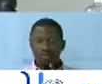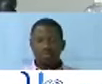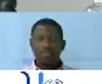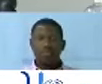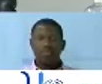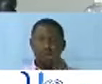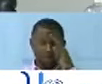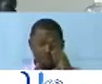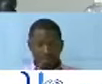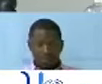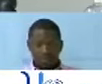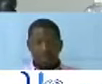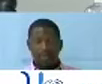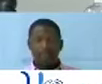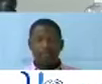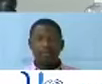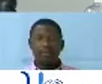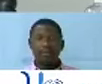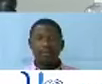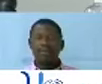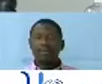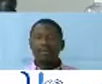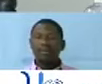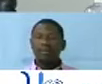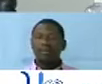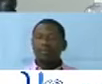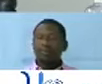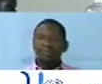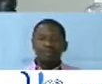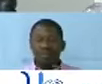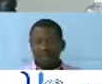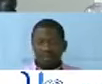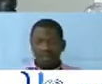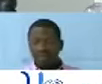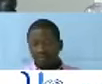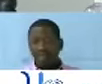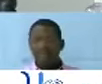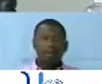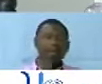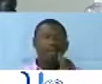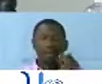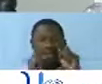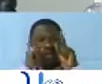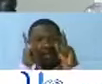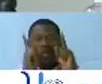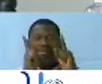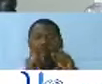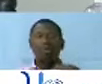another. Respecting the property and life of individuals.